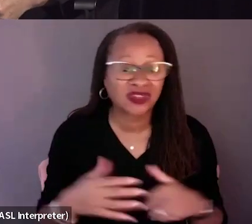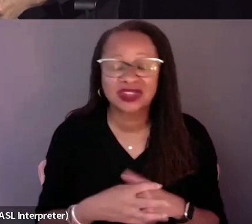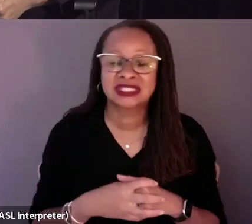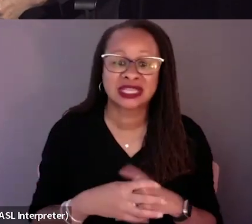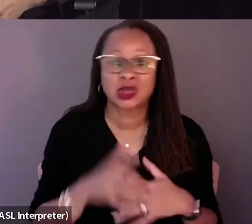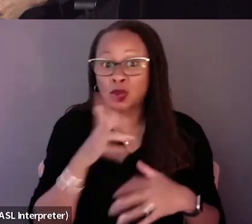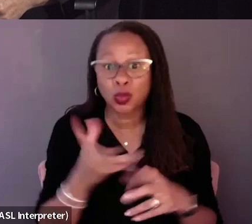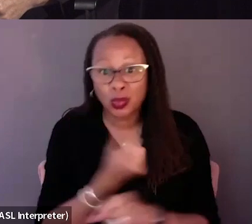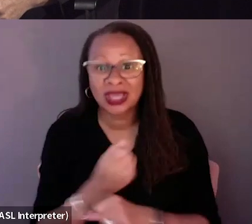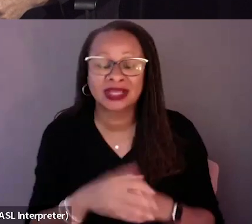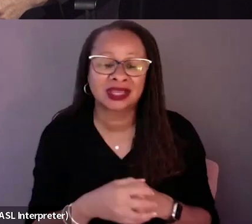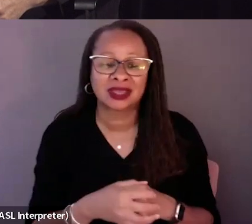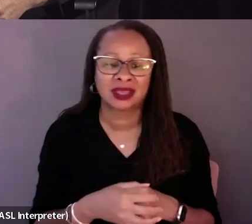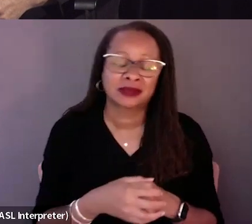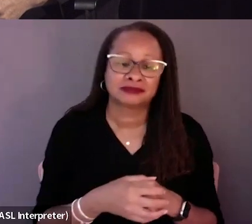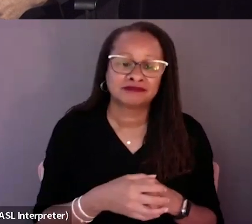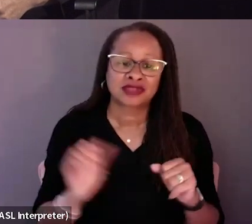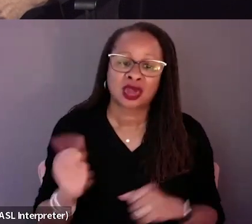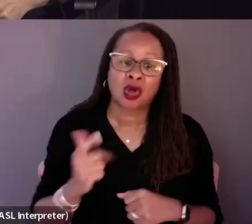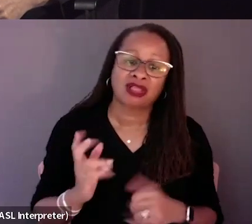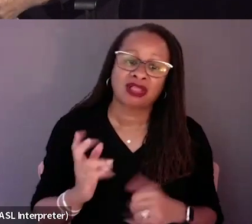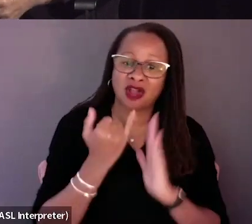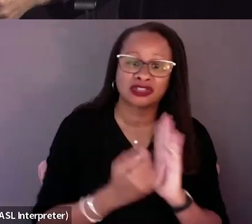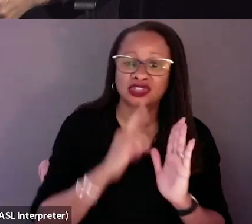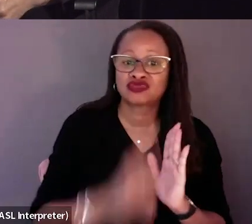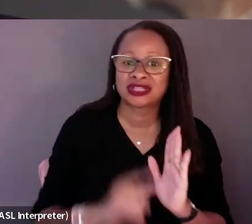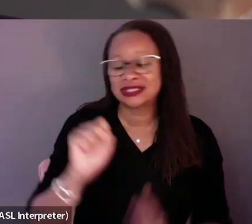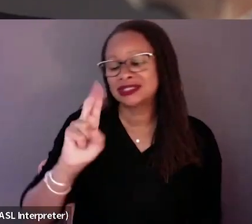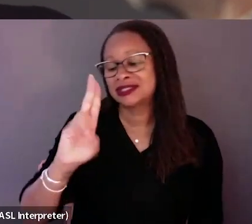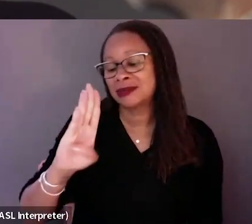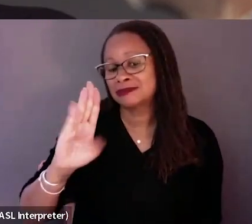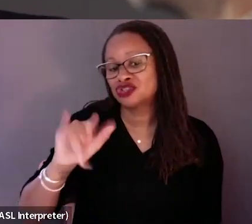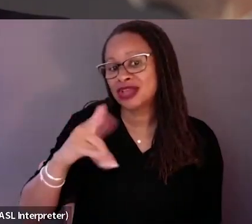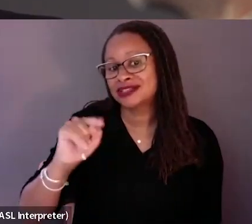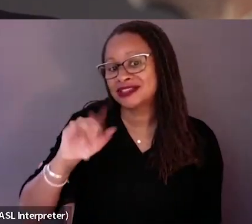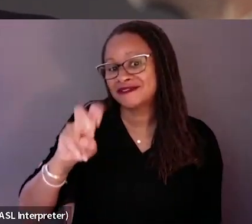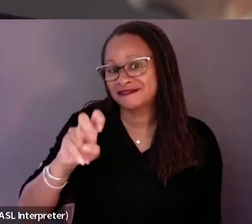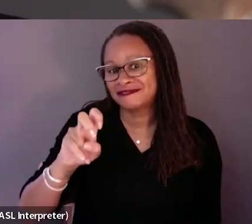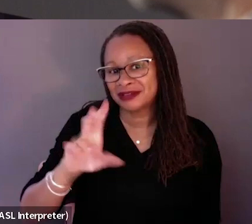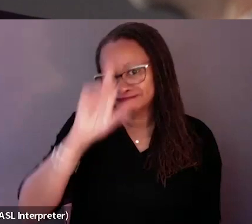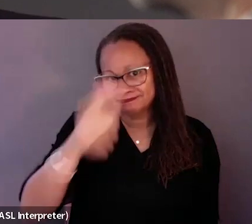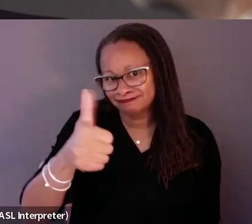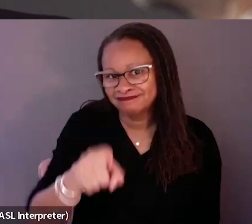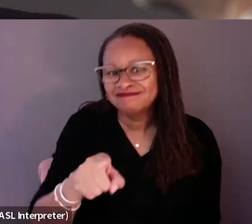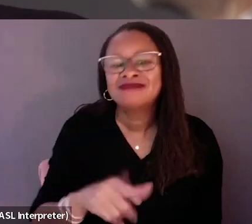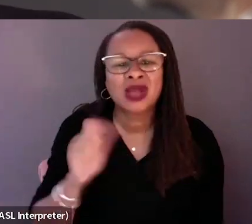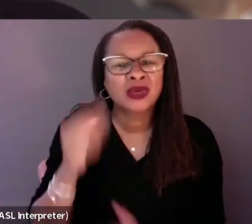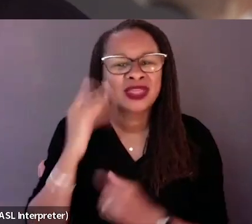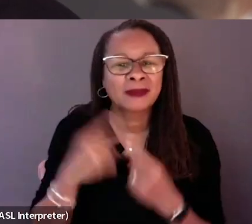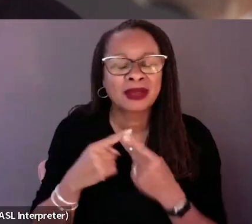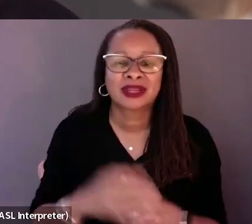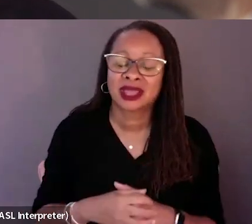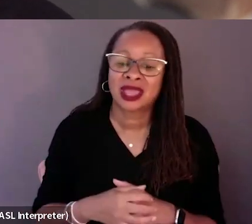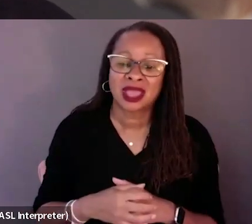it's and all of art is like really subjective. So yeah, it was like really I